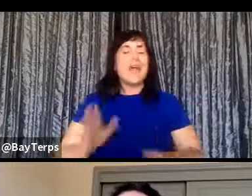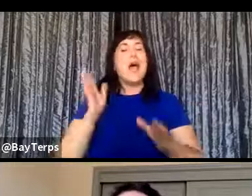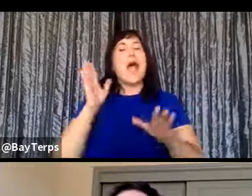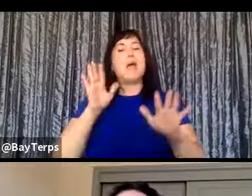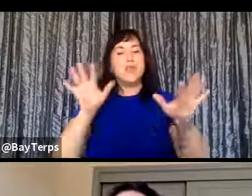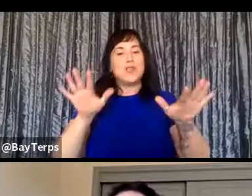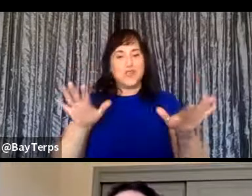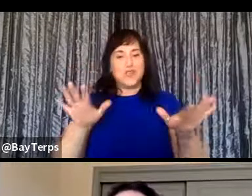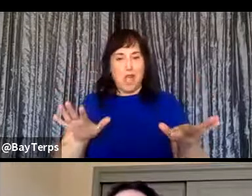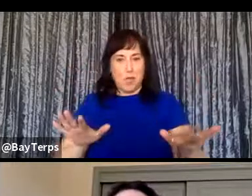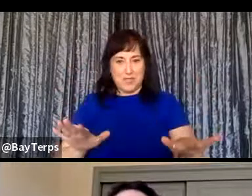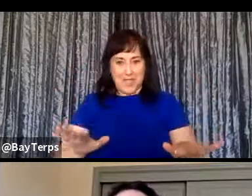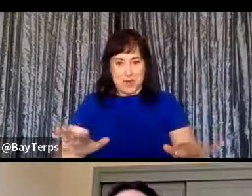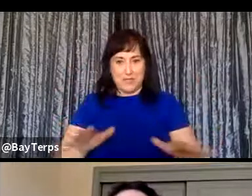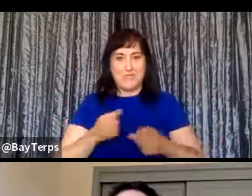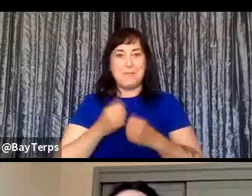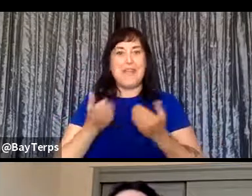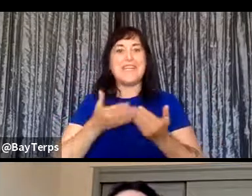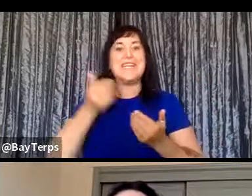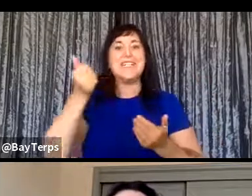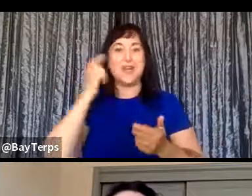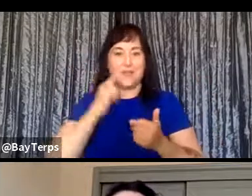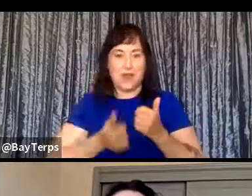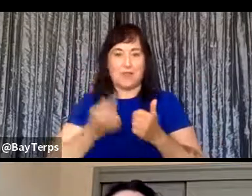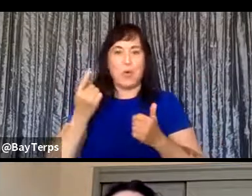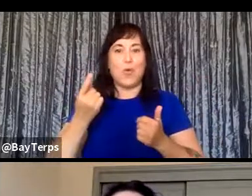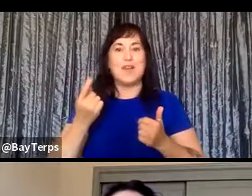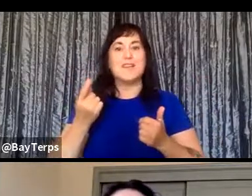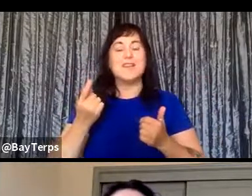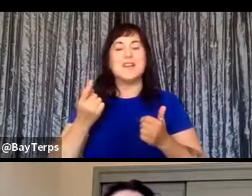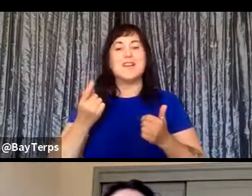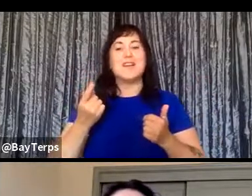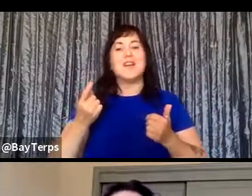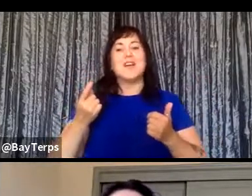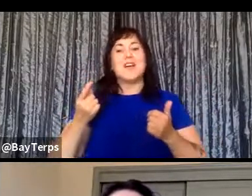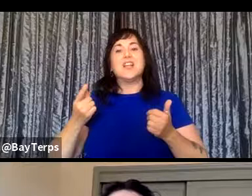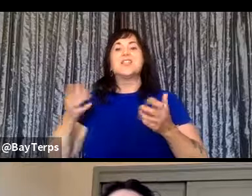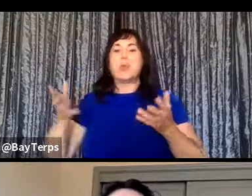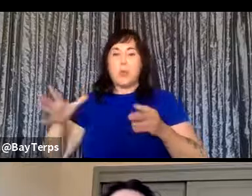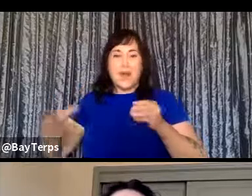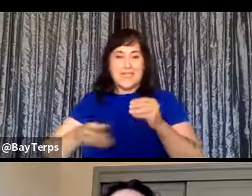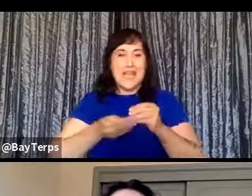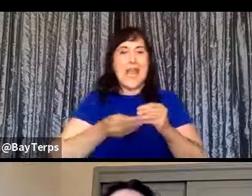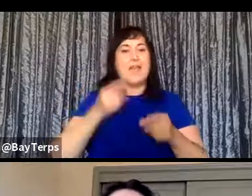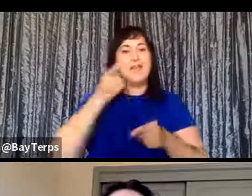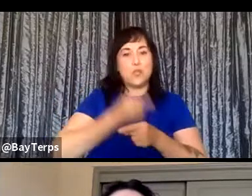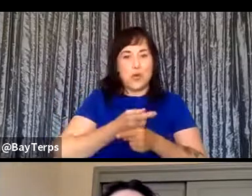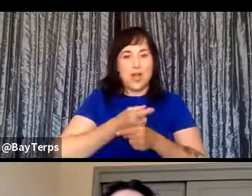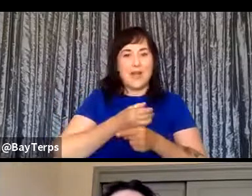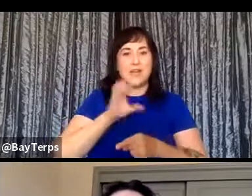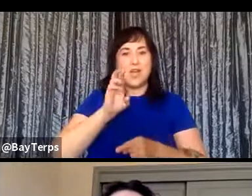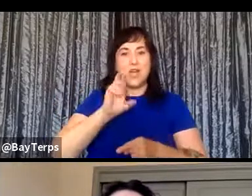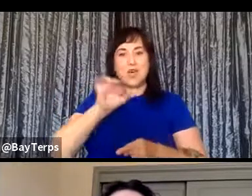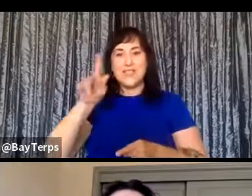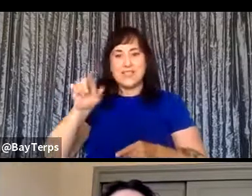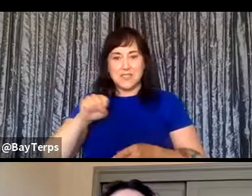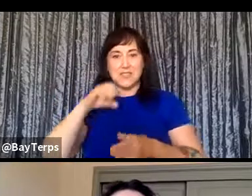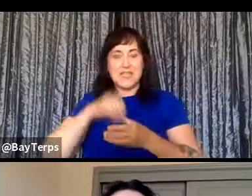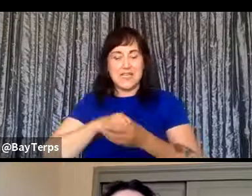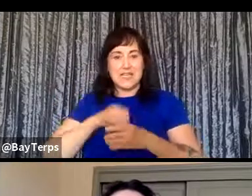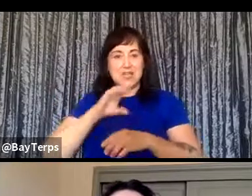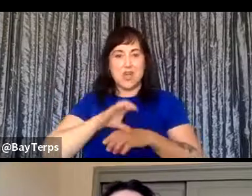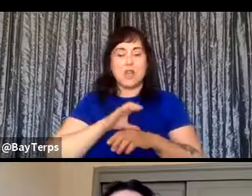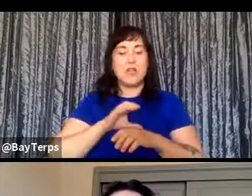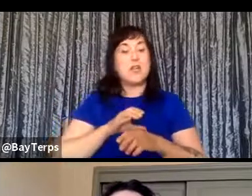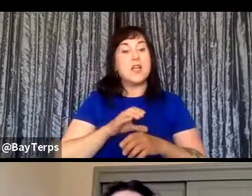everybody who is in here. So we're basically passing on those right characteristics into our chocolate. Lisa, how many have you got in so far? 1, 2, or 3?